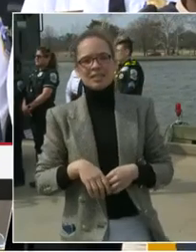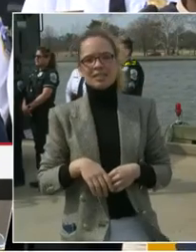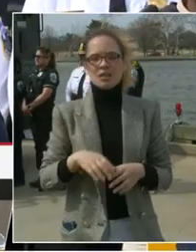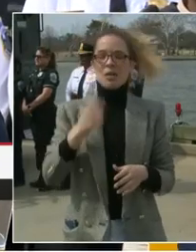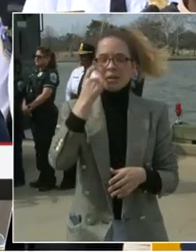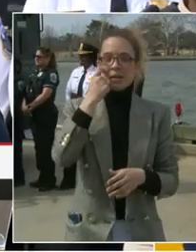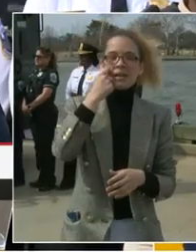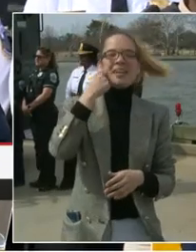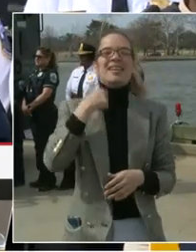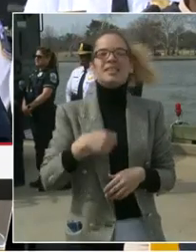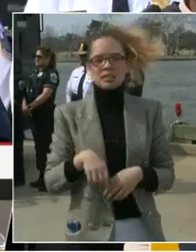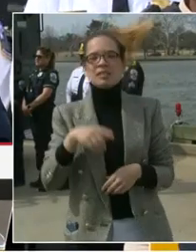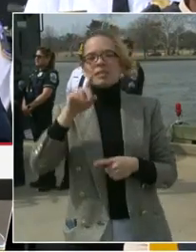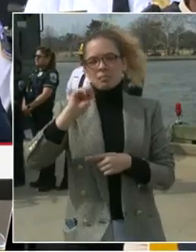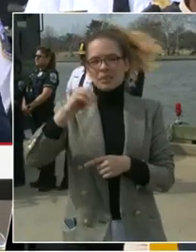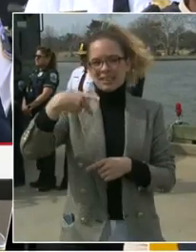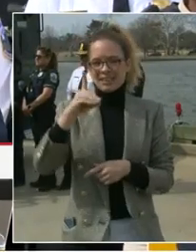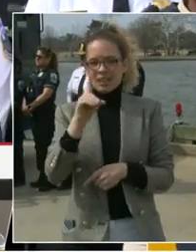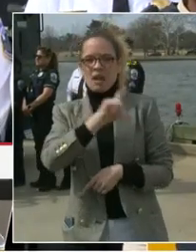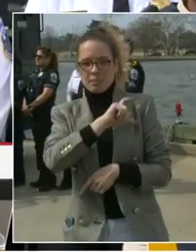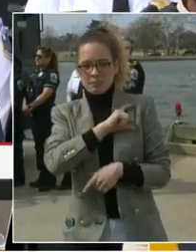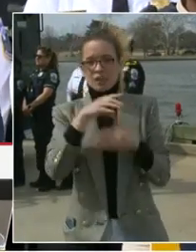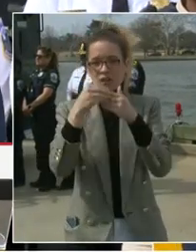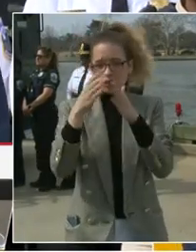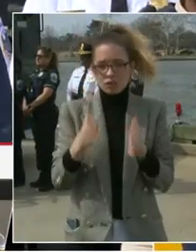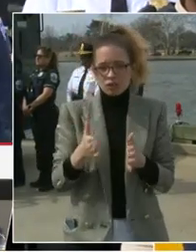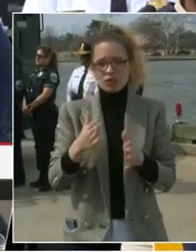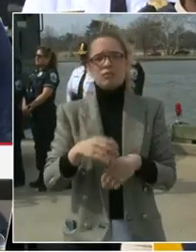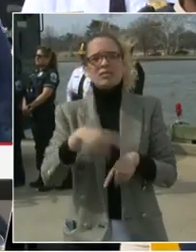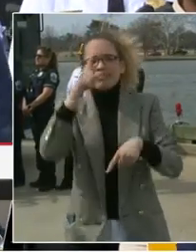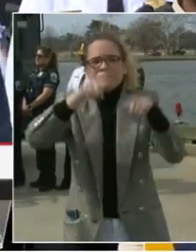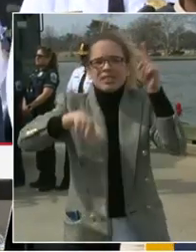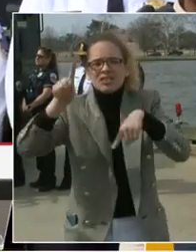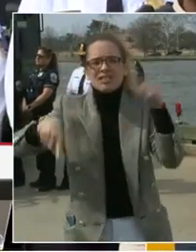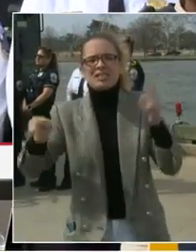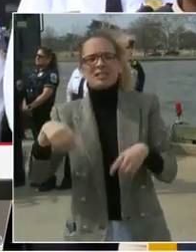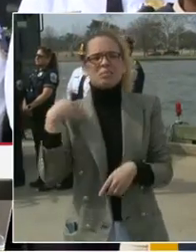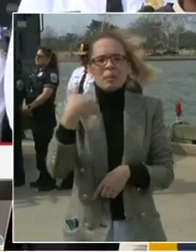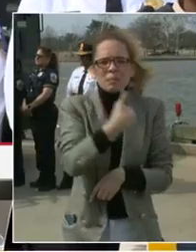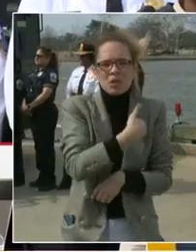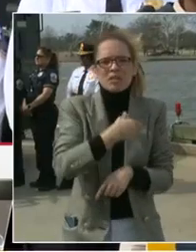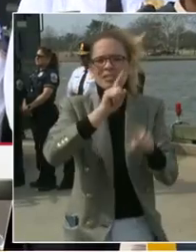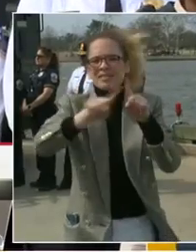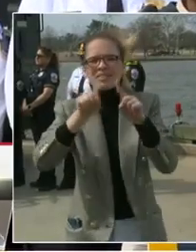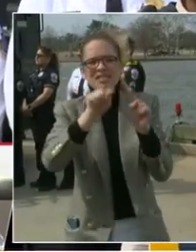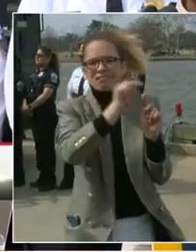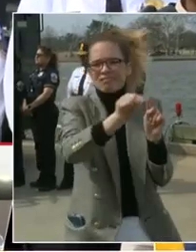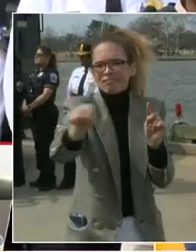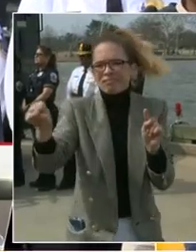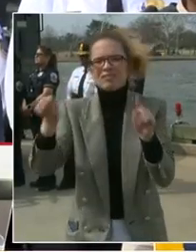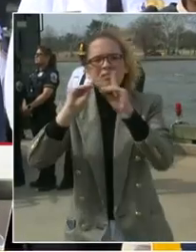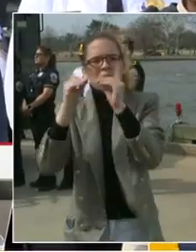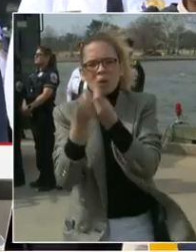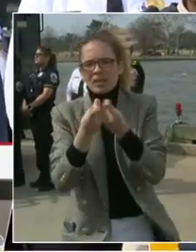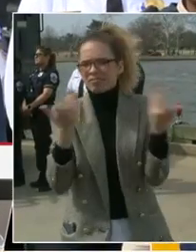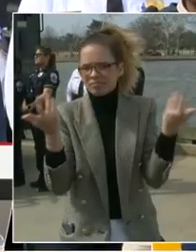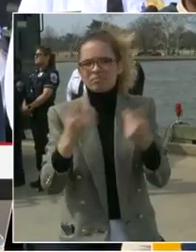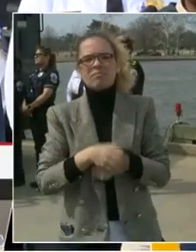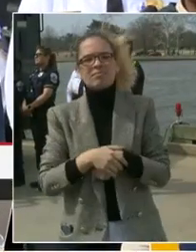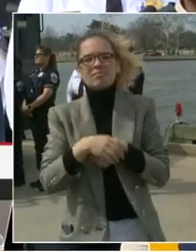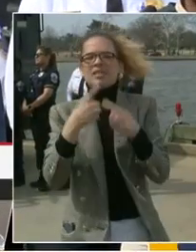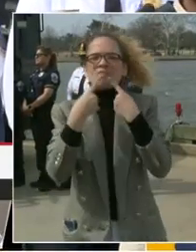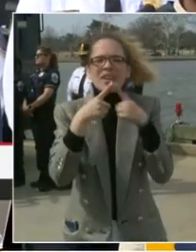MPD leadership, members of the Metropolitan Police Department, to announce a